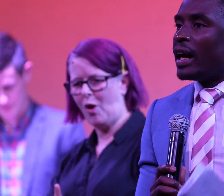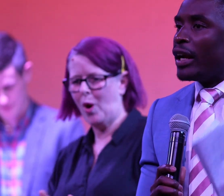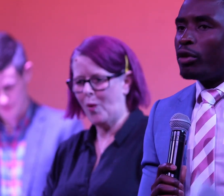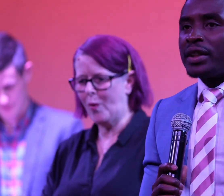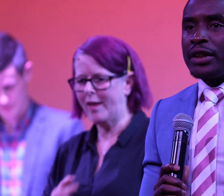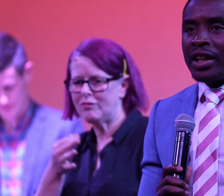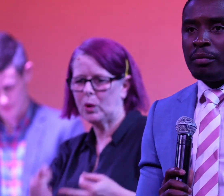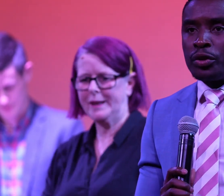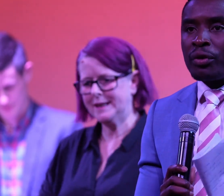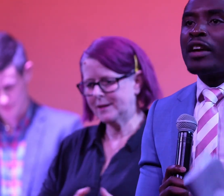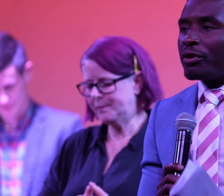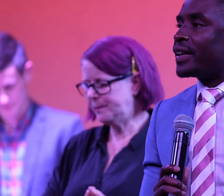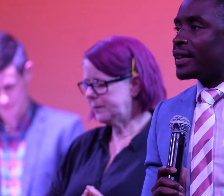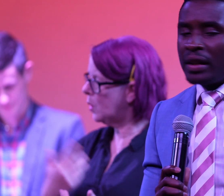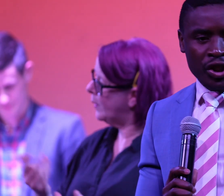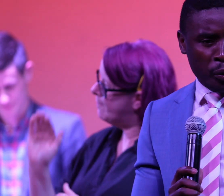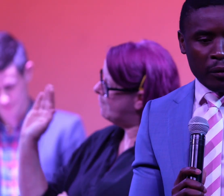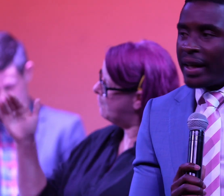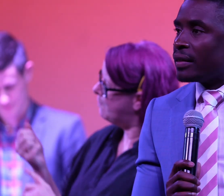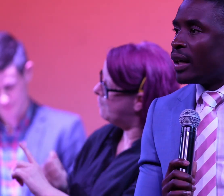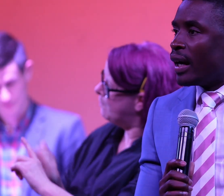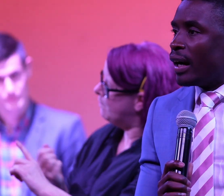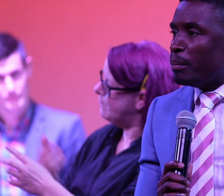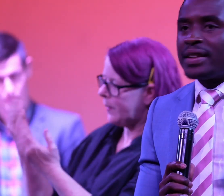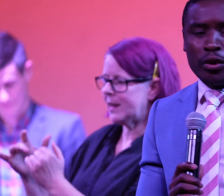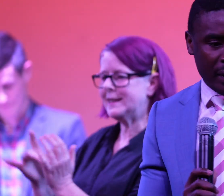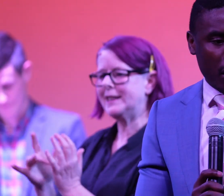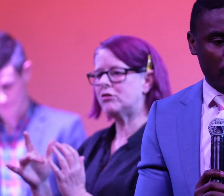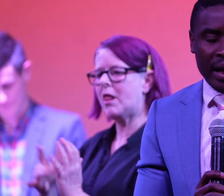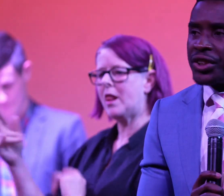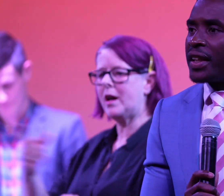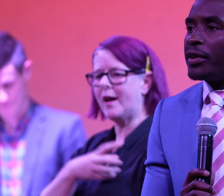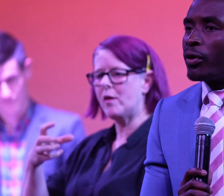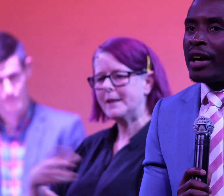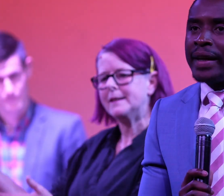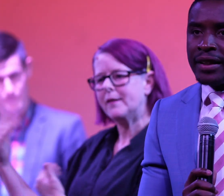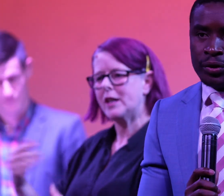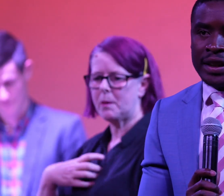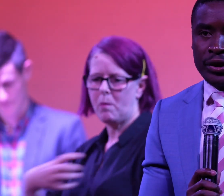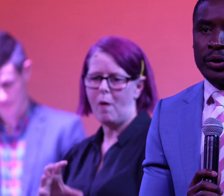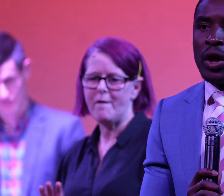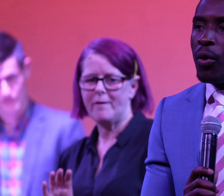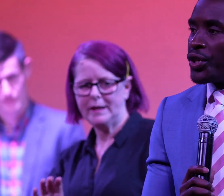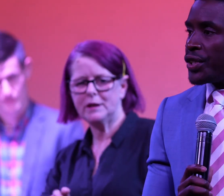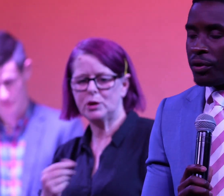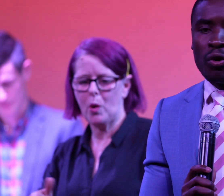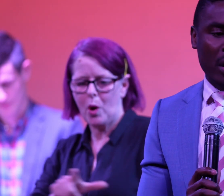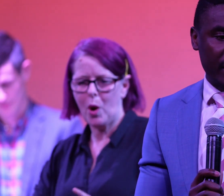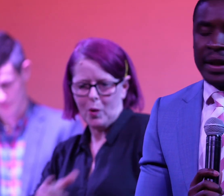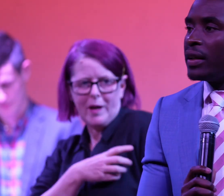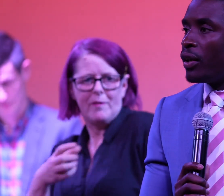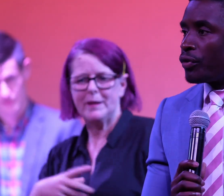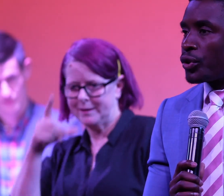advocating and lobbying central government to provide more funding so that we can meet our obligations under the Local Government Act 2002, which is the